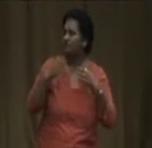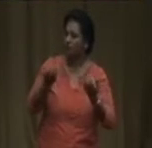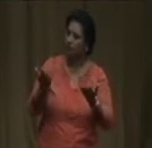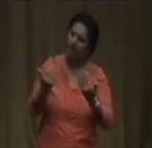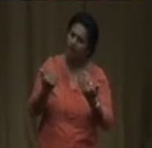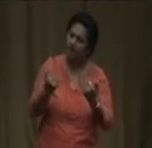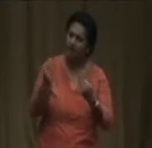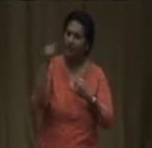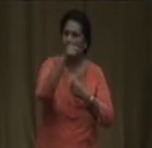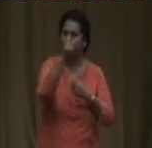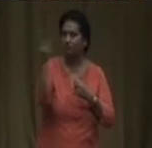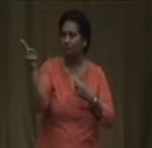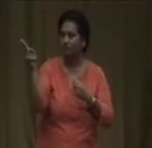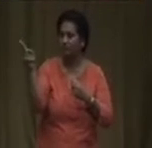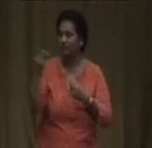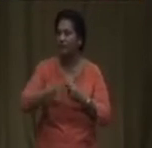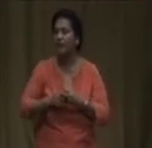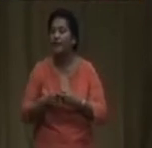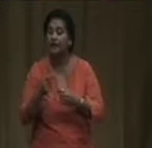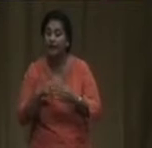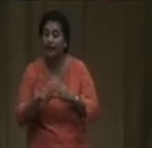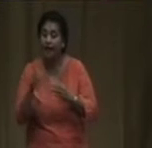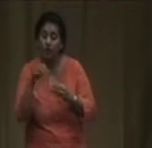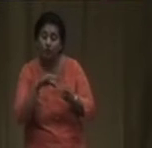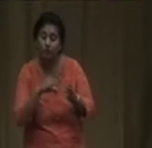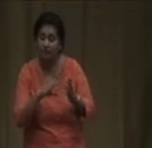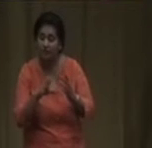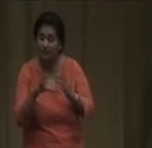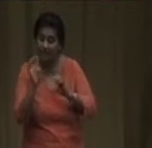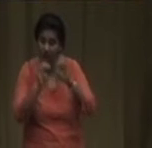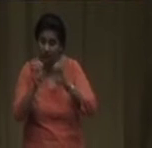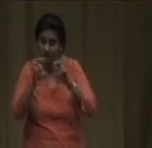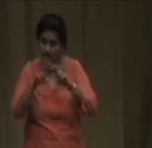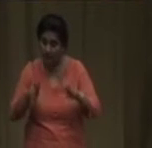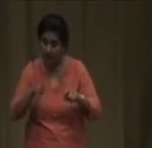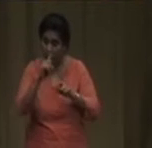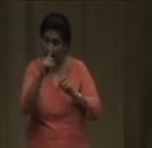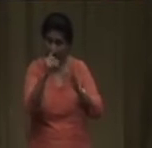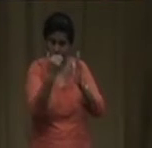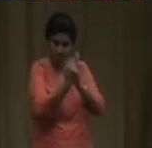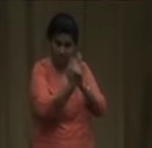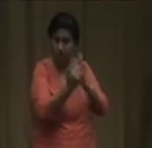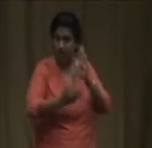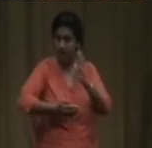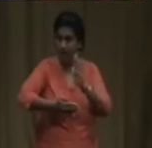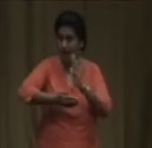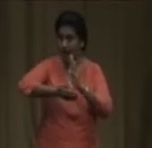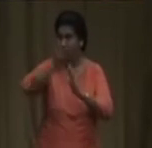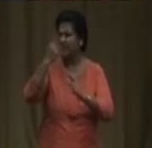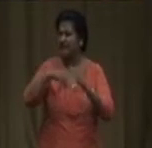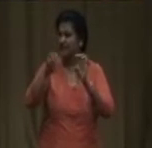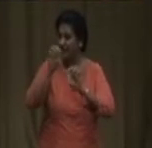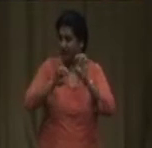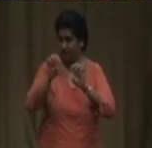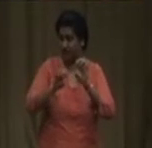during our input evaluation survey, the one item that ranked the highest of all